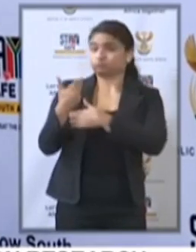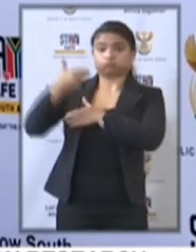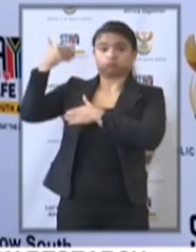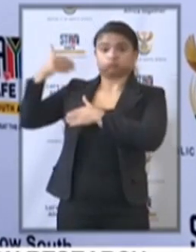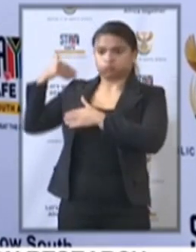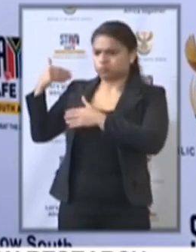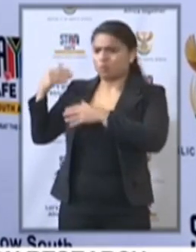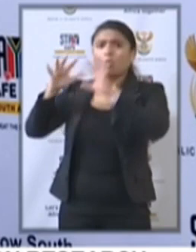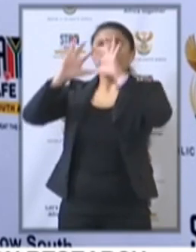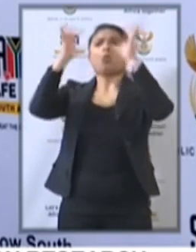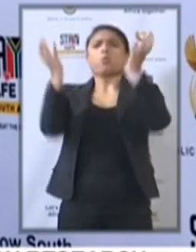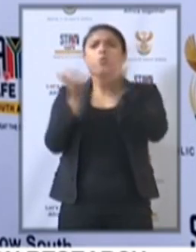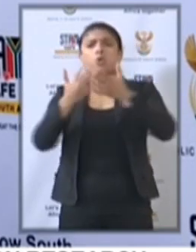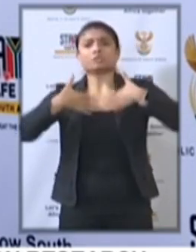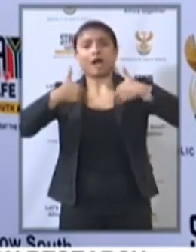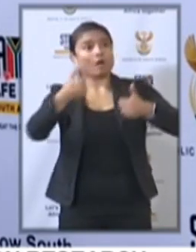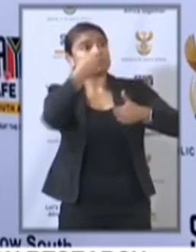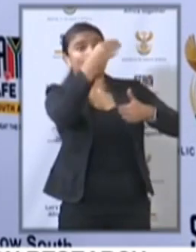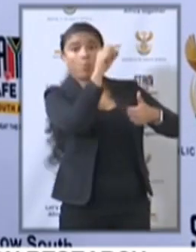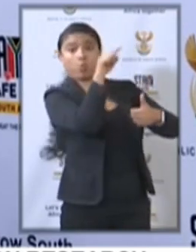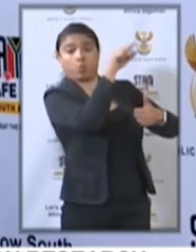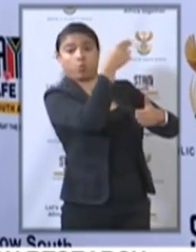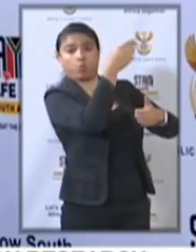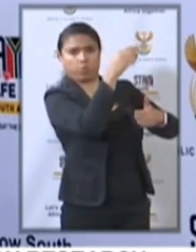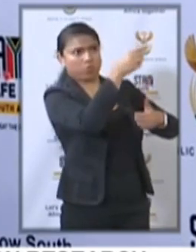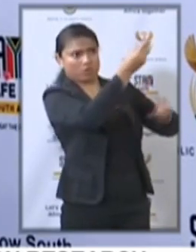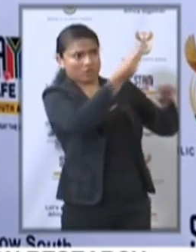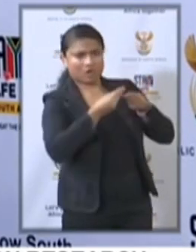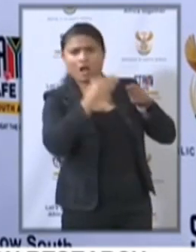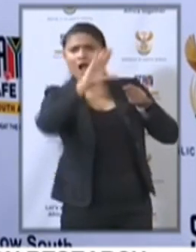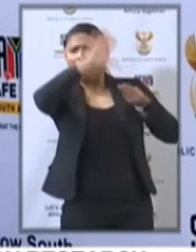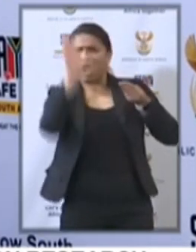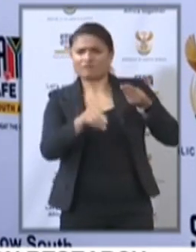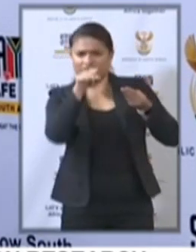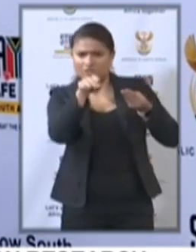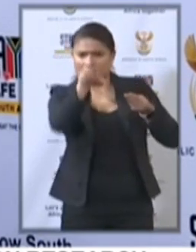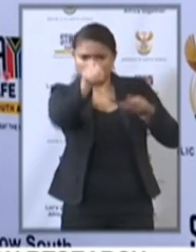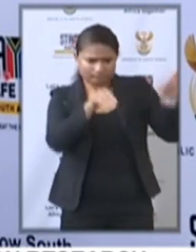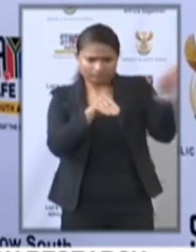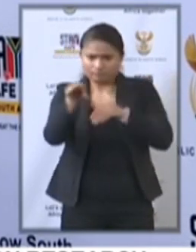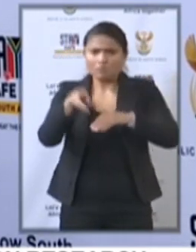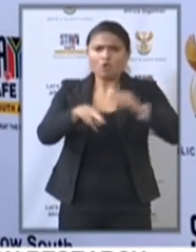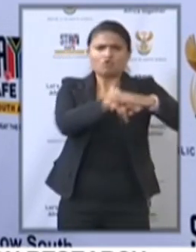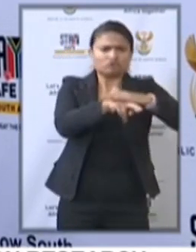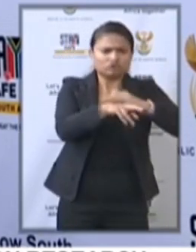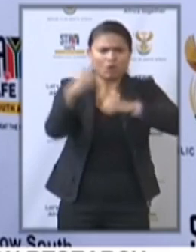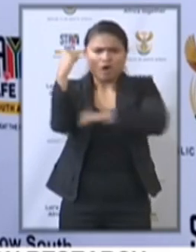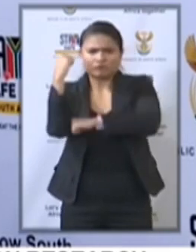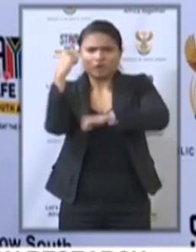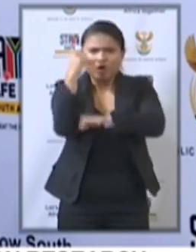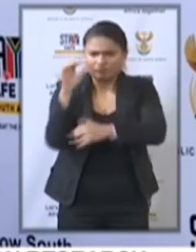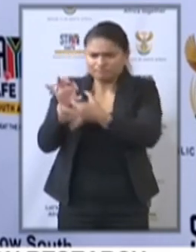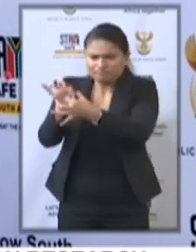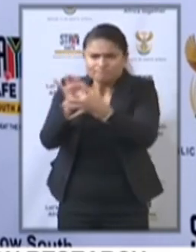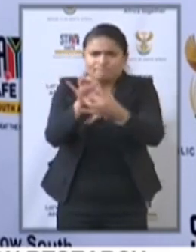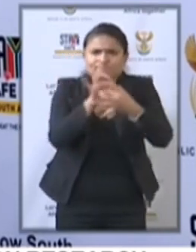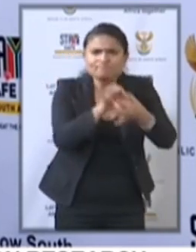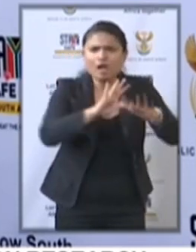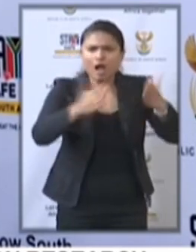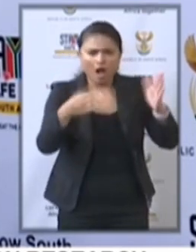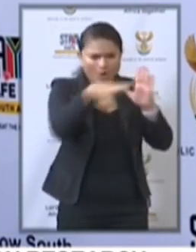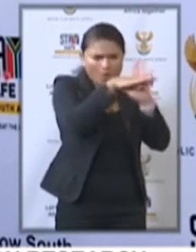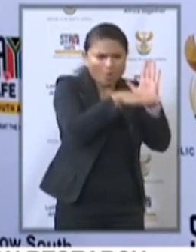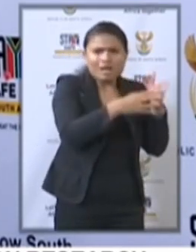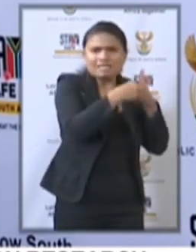Health Organization African Regional Office in the development of guidelines for evaluation of